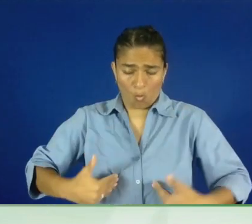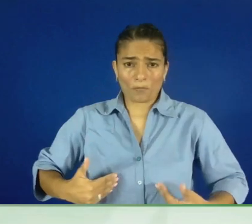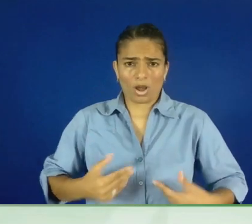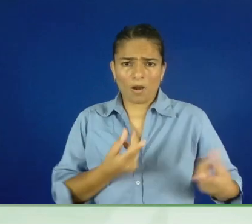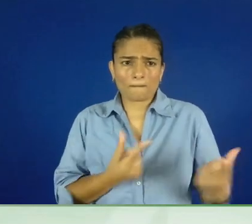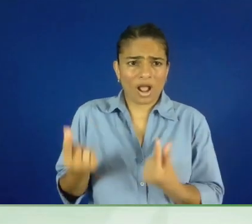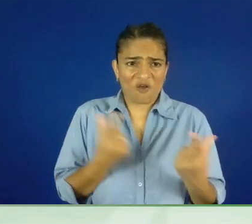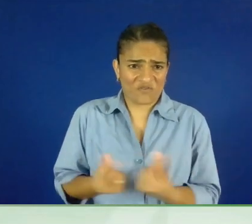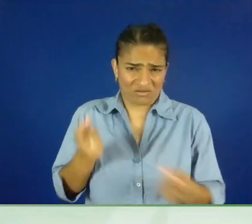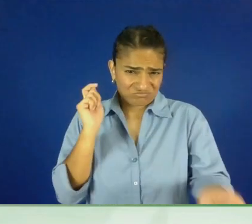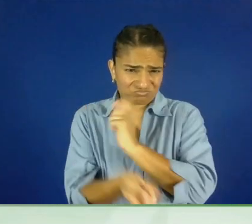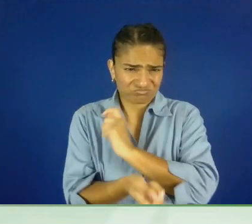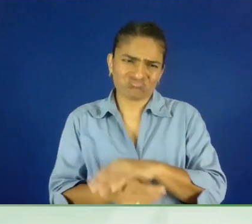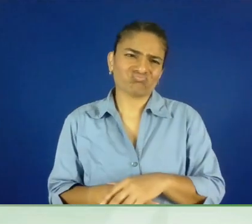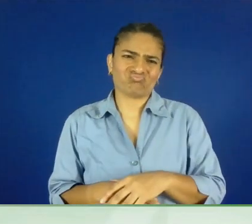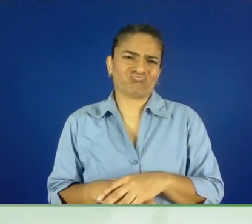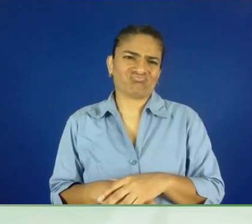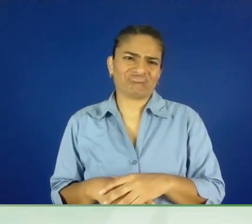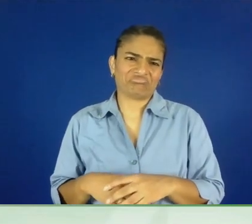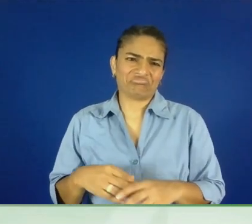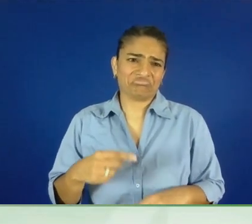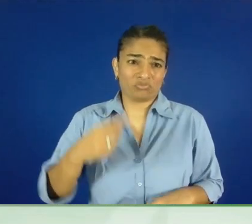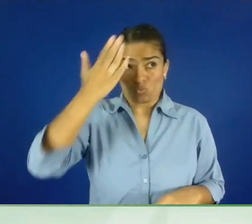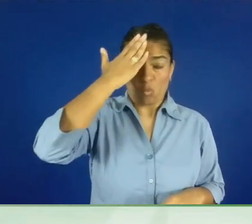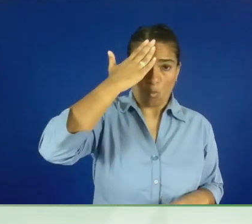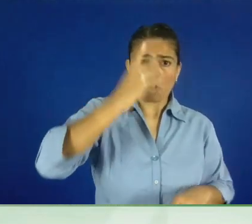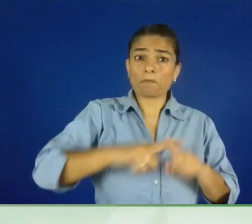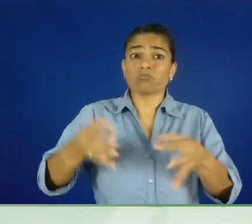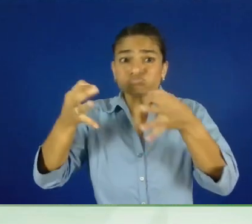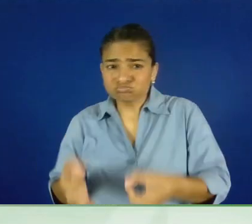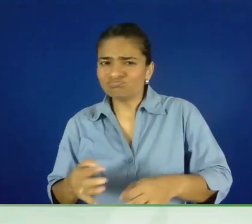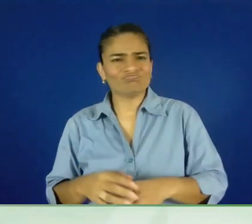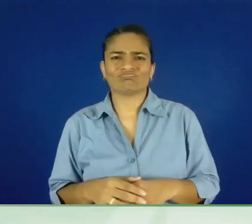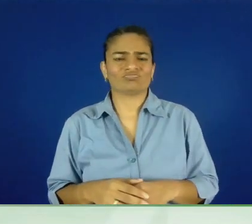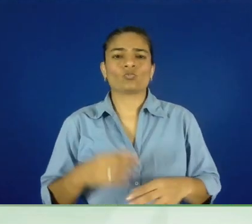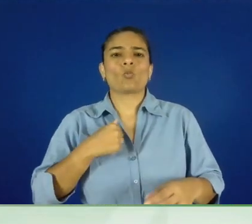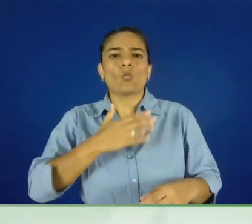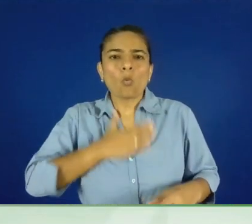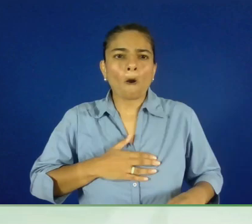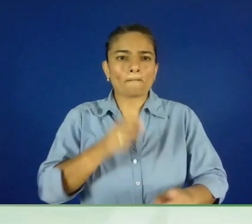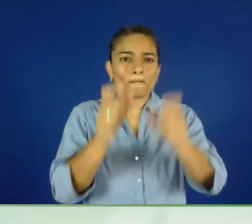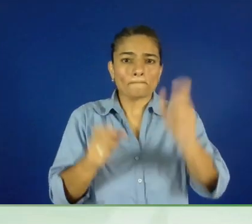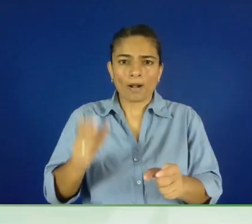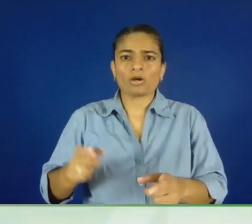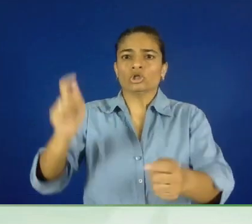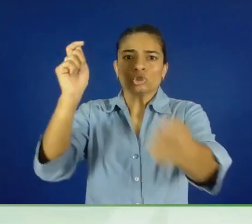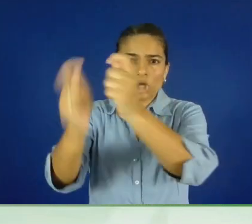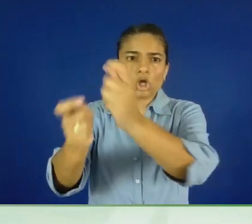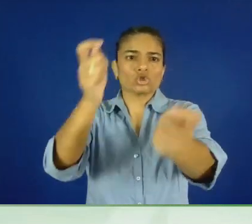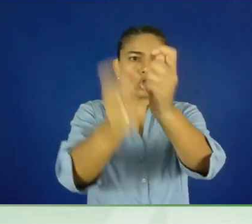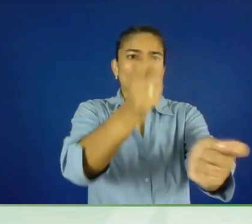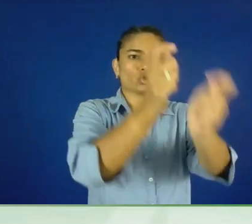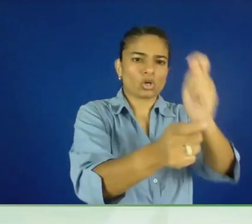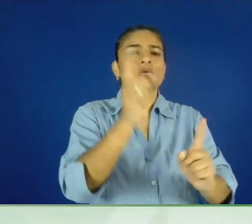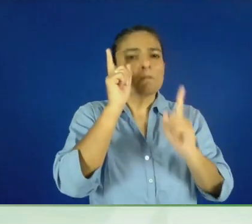is people want to make a change and then use data to justify doing what they've learned they should be doing anyway because they're learning it from